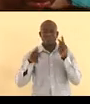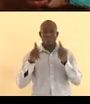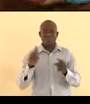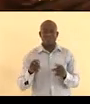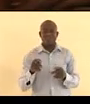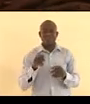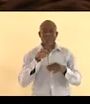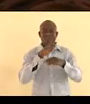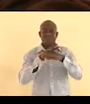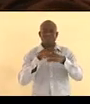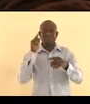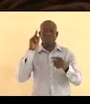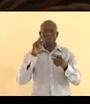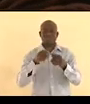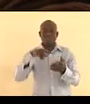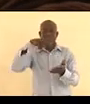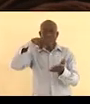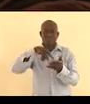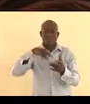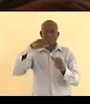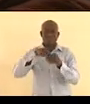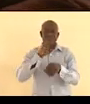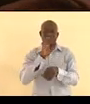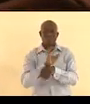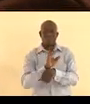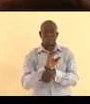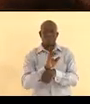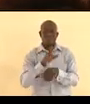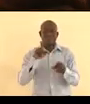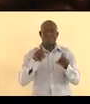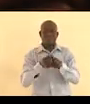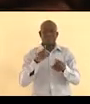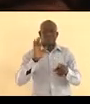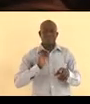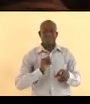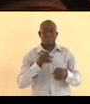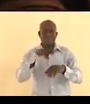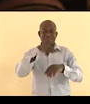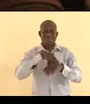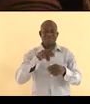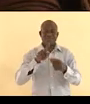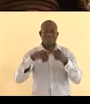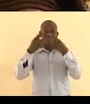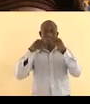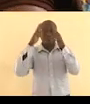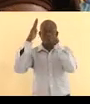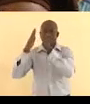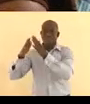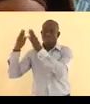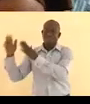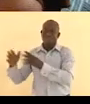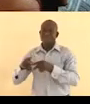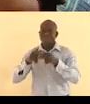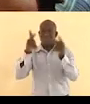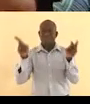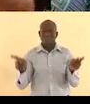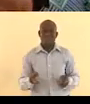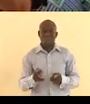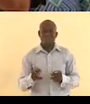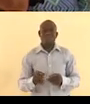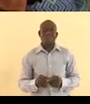is one called to stand in church, as I am standing, to go to the town